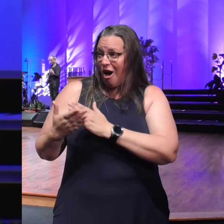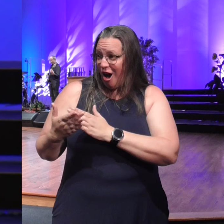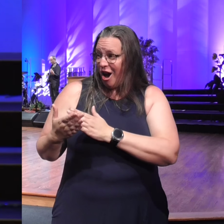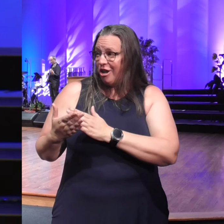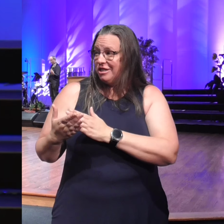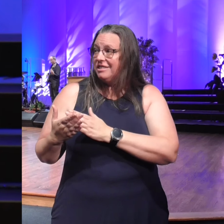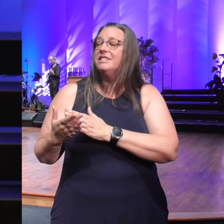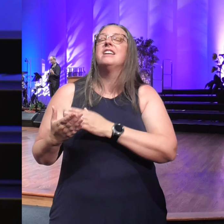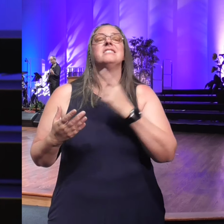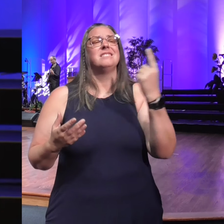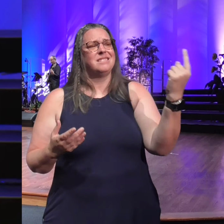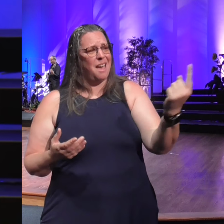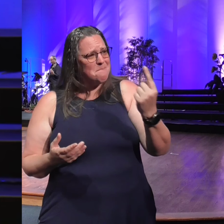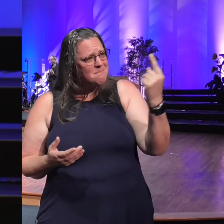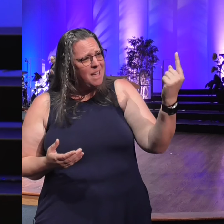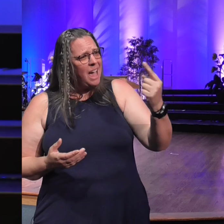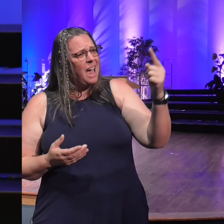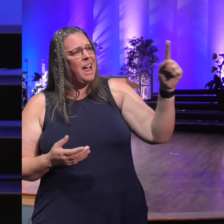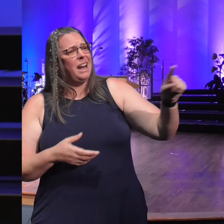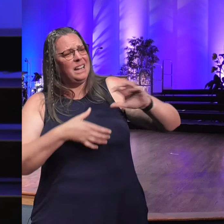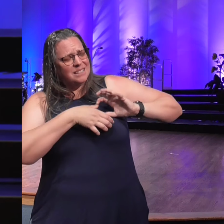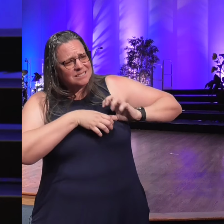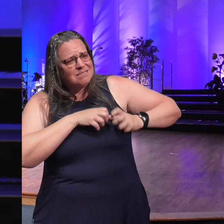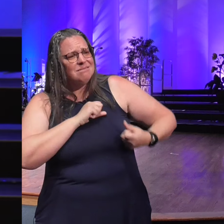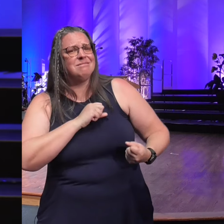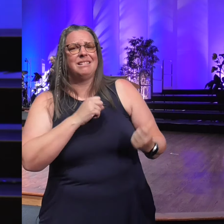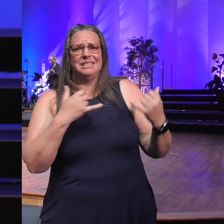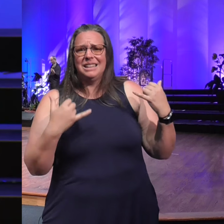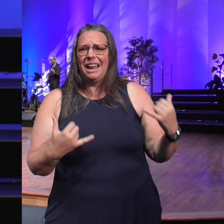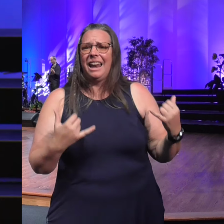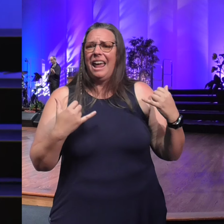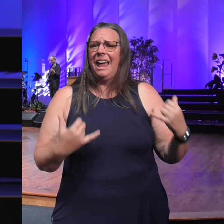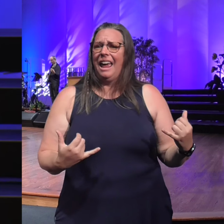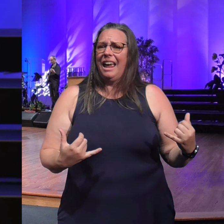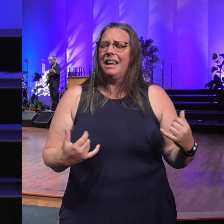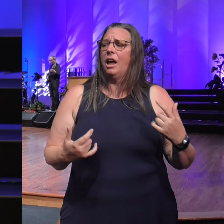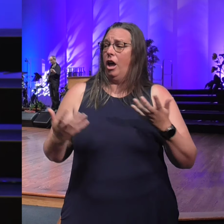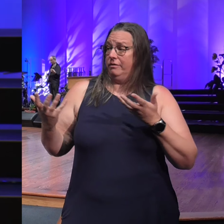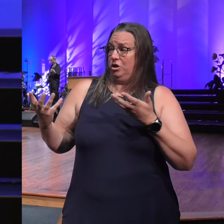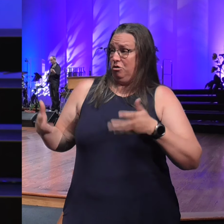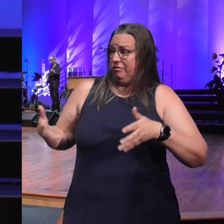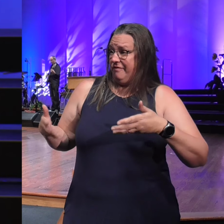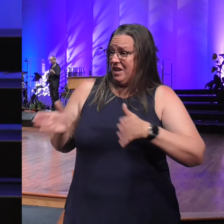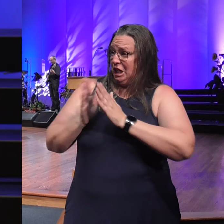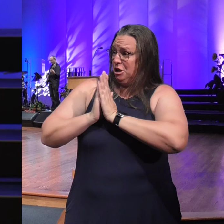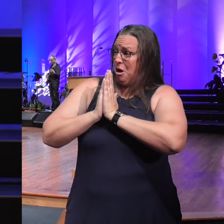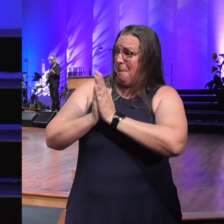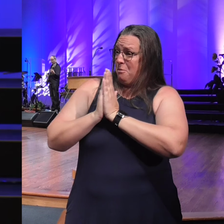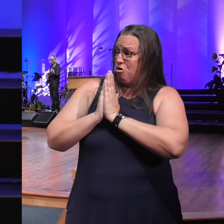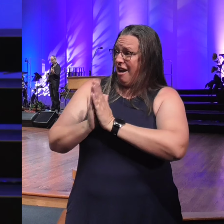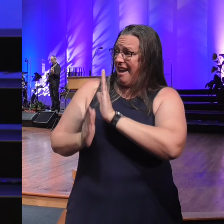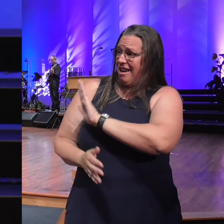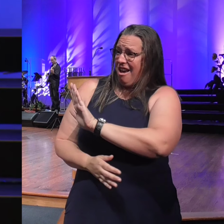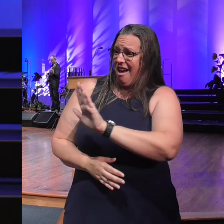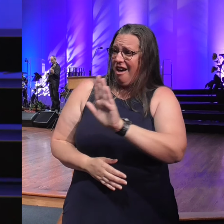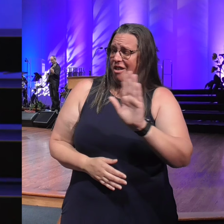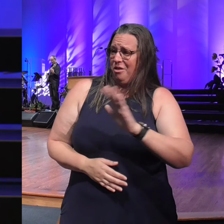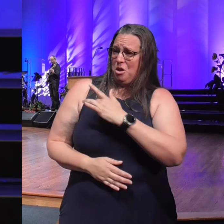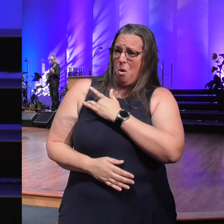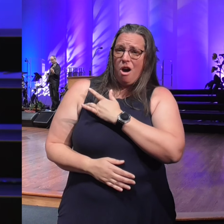see somebody's in despair this day. Have you prayed with all of